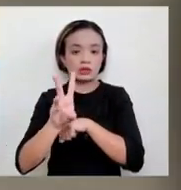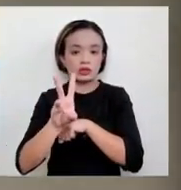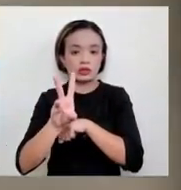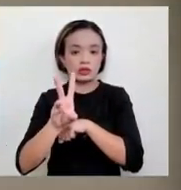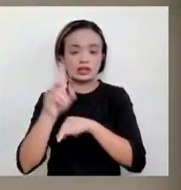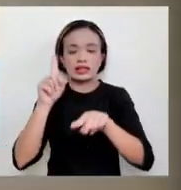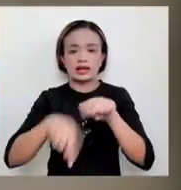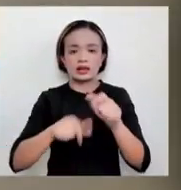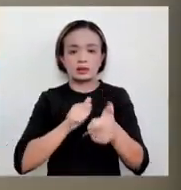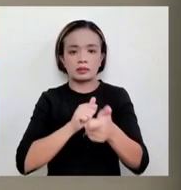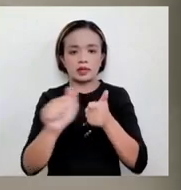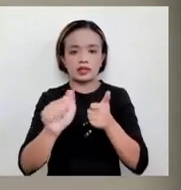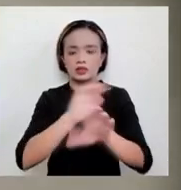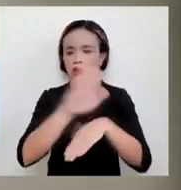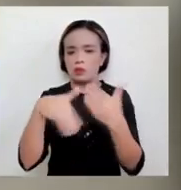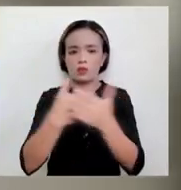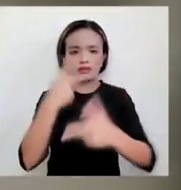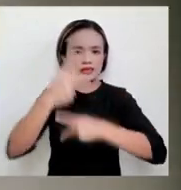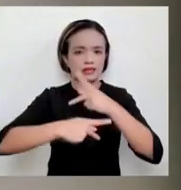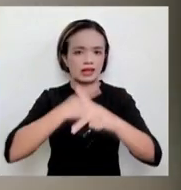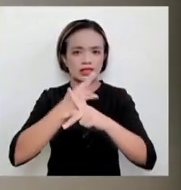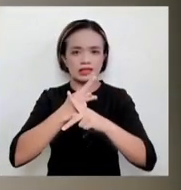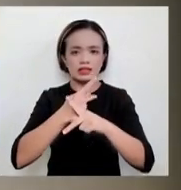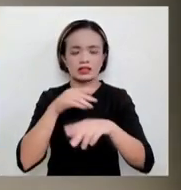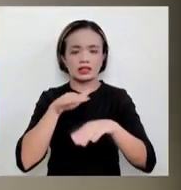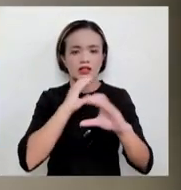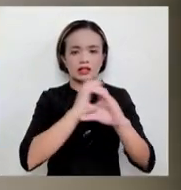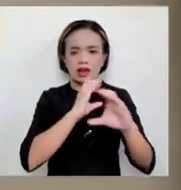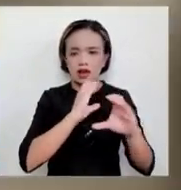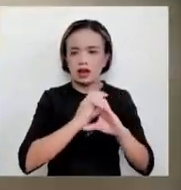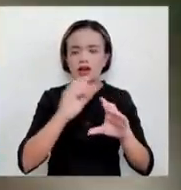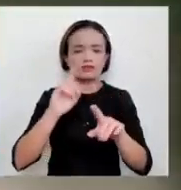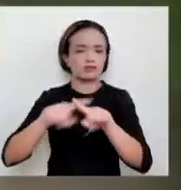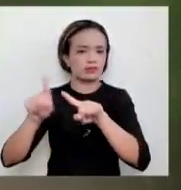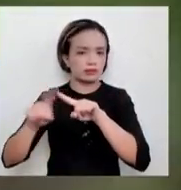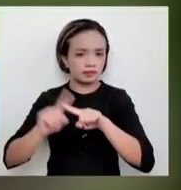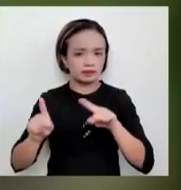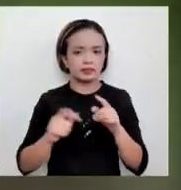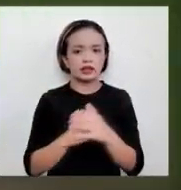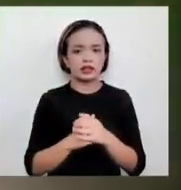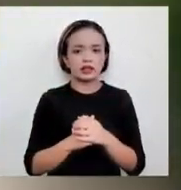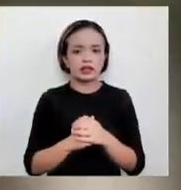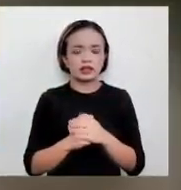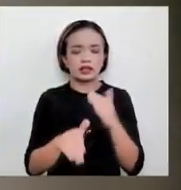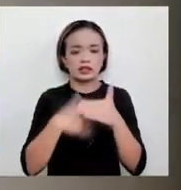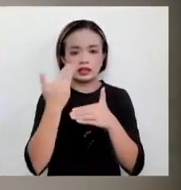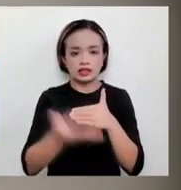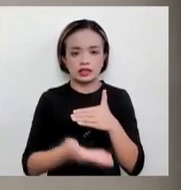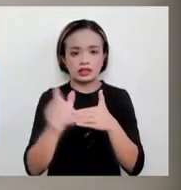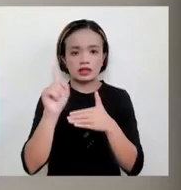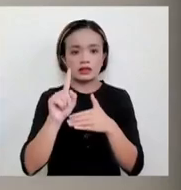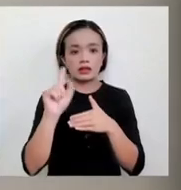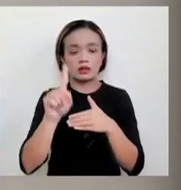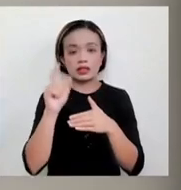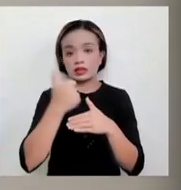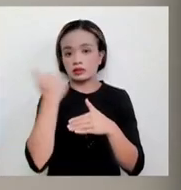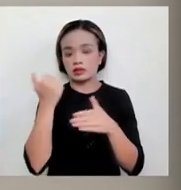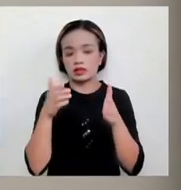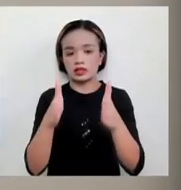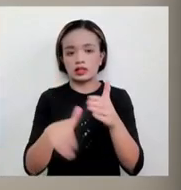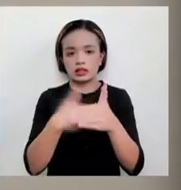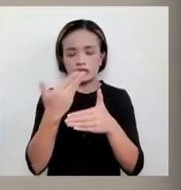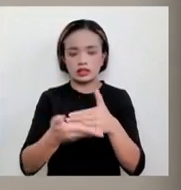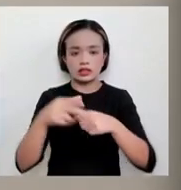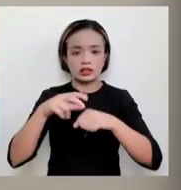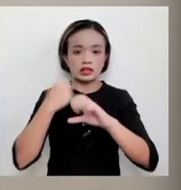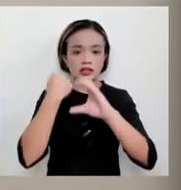to all types of vehicles, 18 are not passable to light vehicles, and one is one lane passable. In Lagunoy, Camarines Sur,